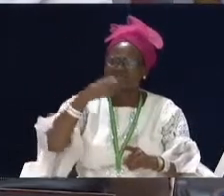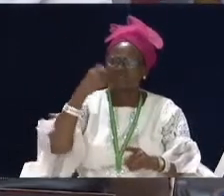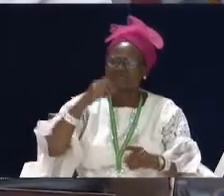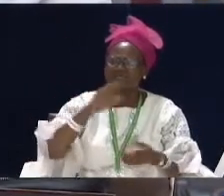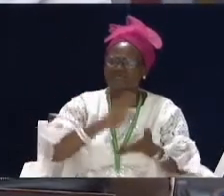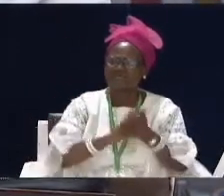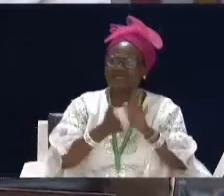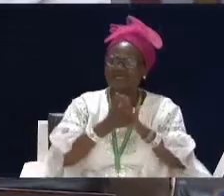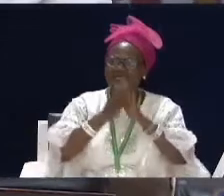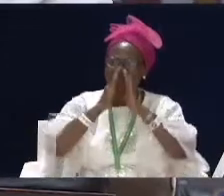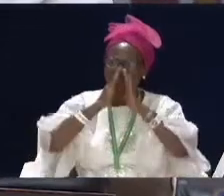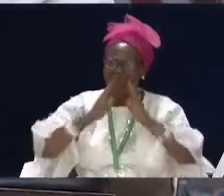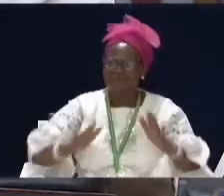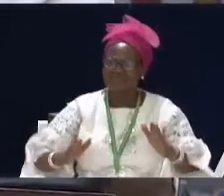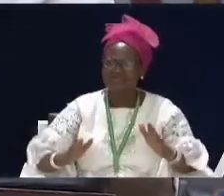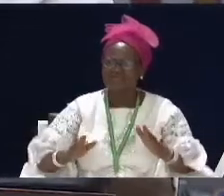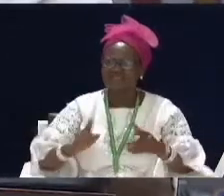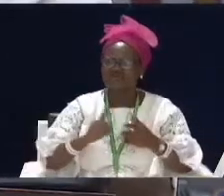homes.